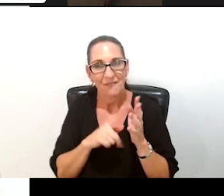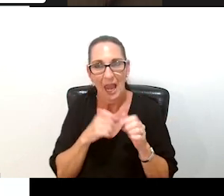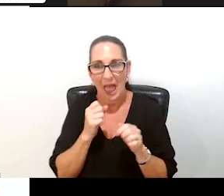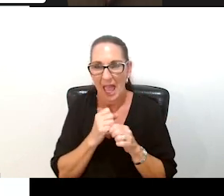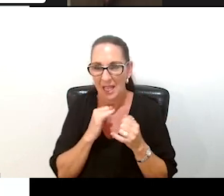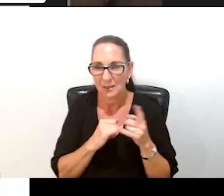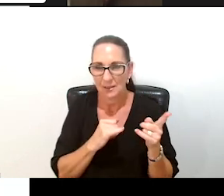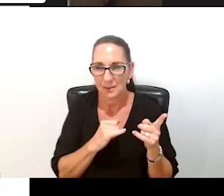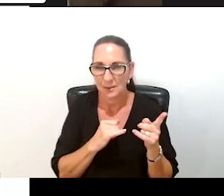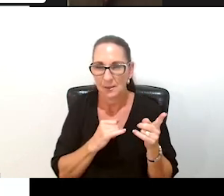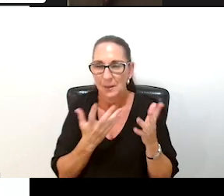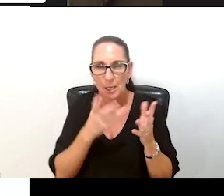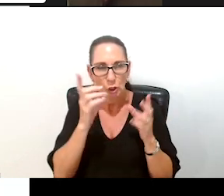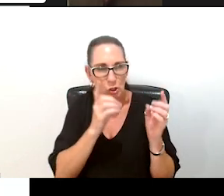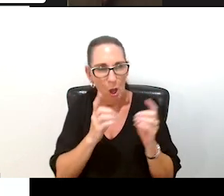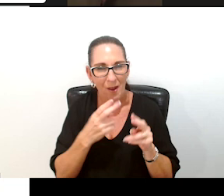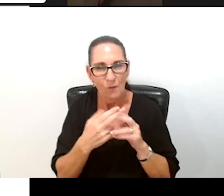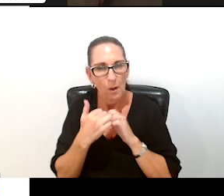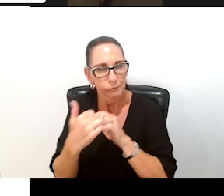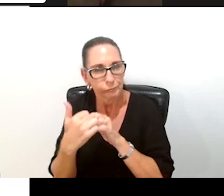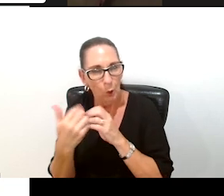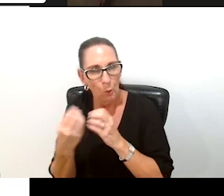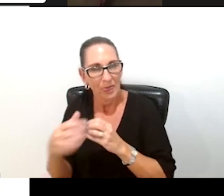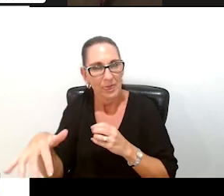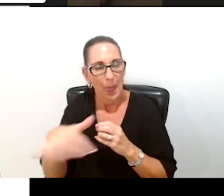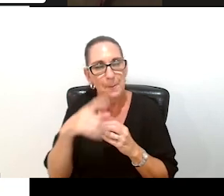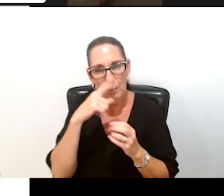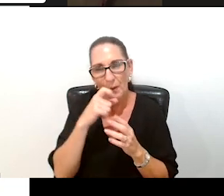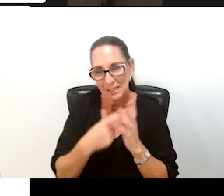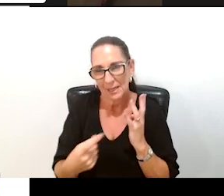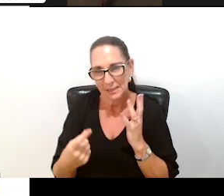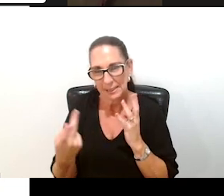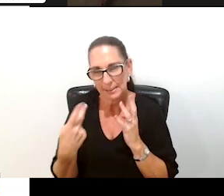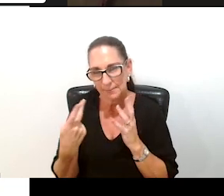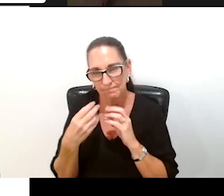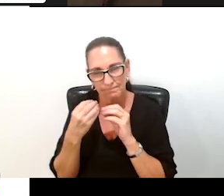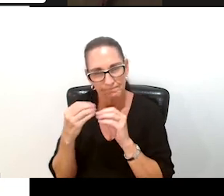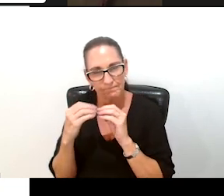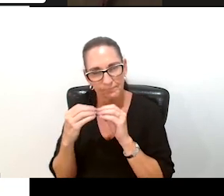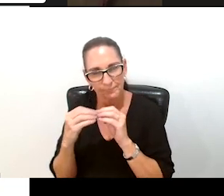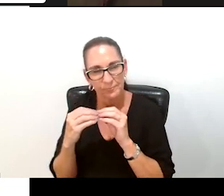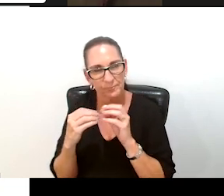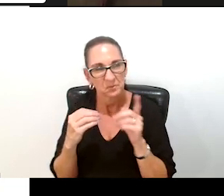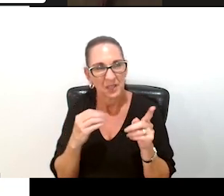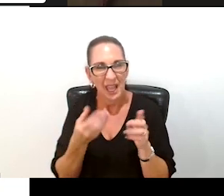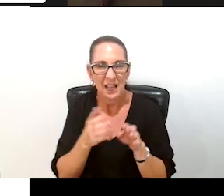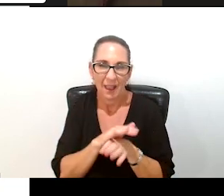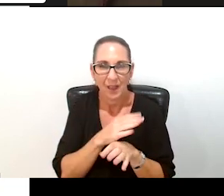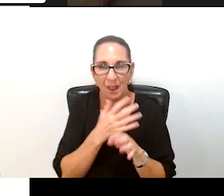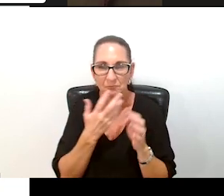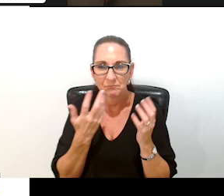in consultation with people with disability, and they cover people who